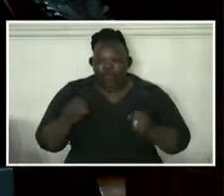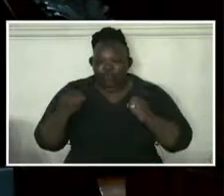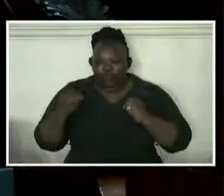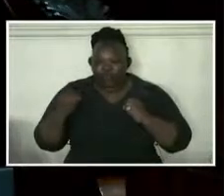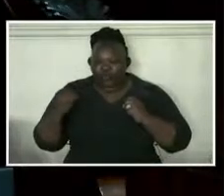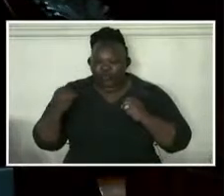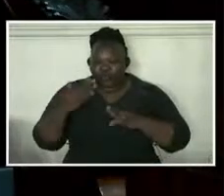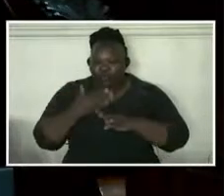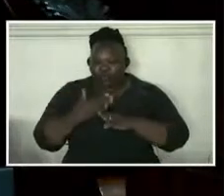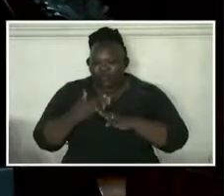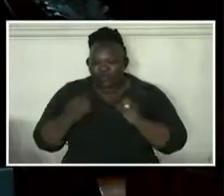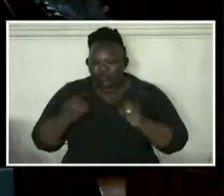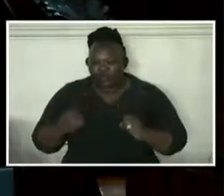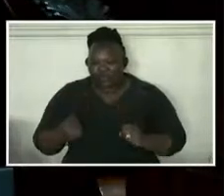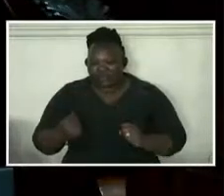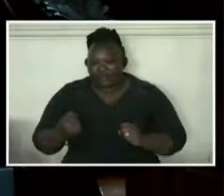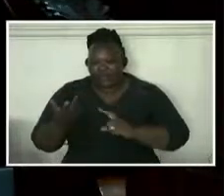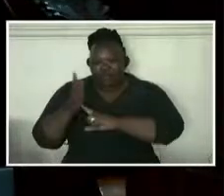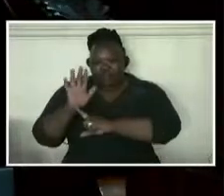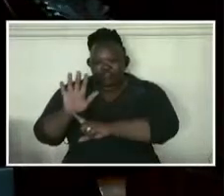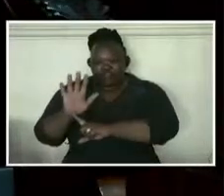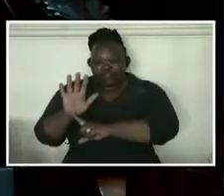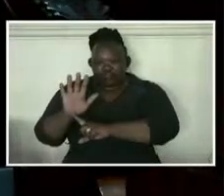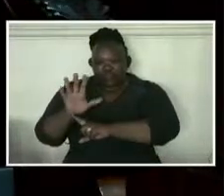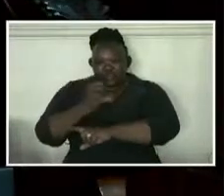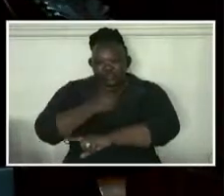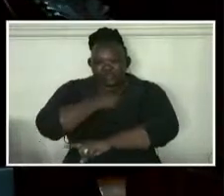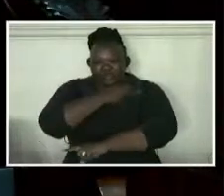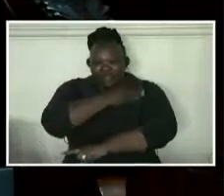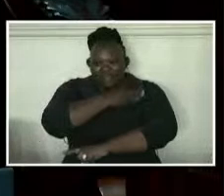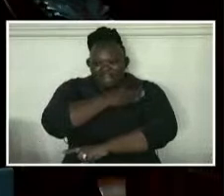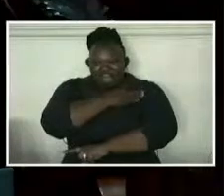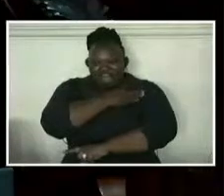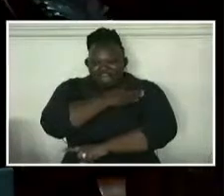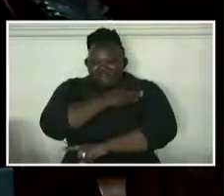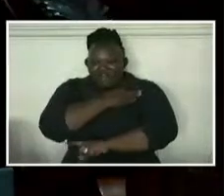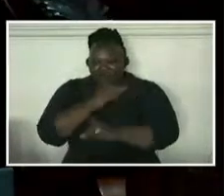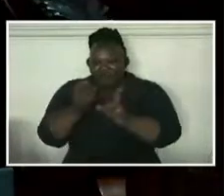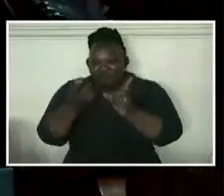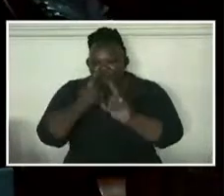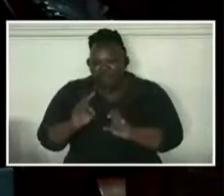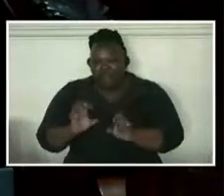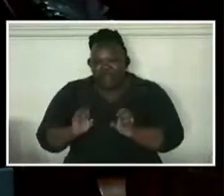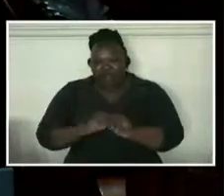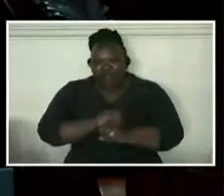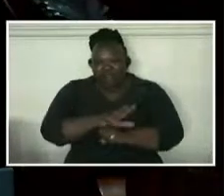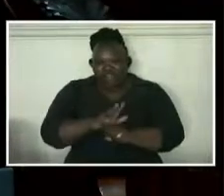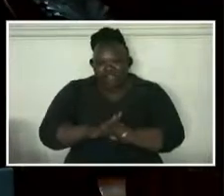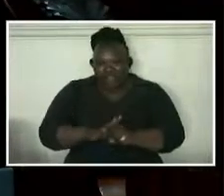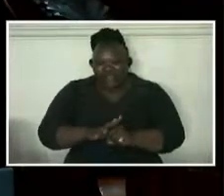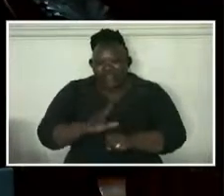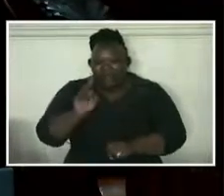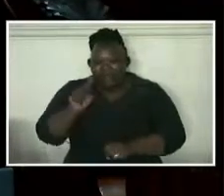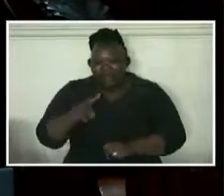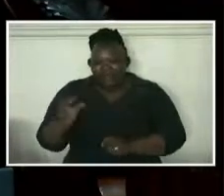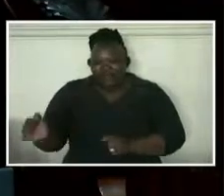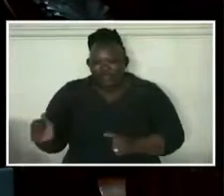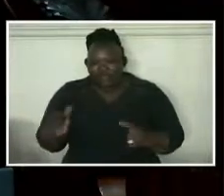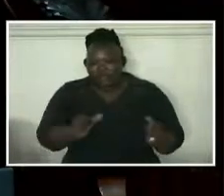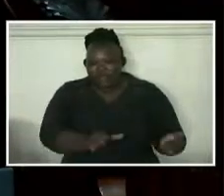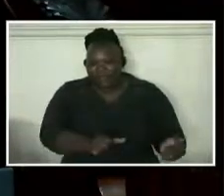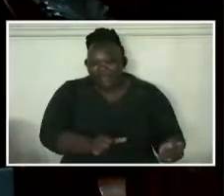dedication plate displayed by our staff in general but more especially conflict 19 we will be bringing